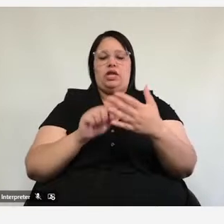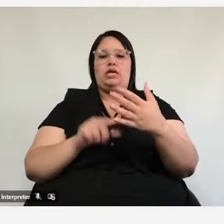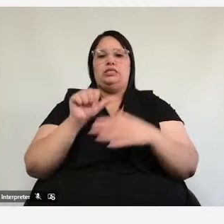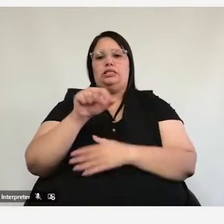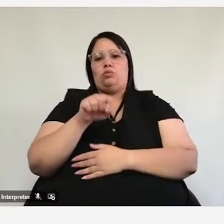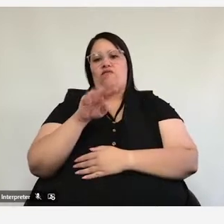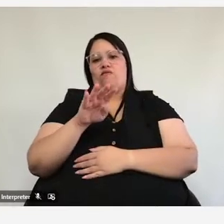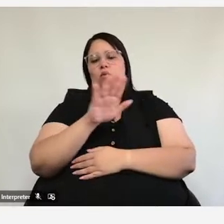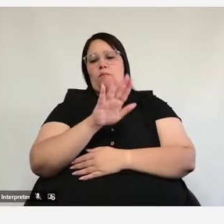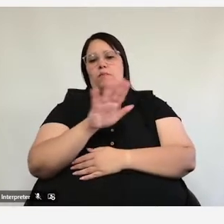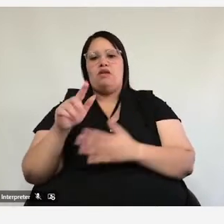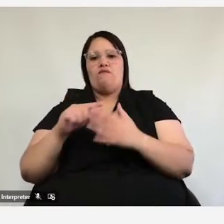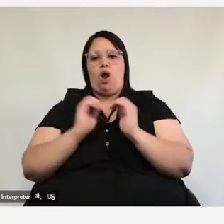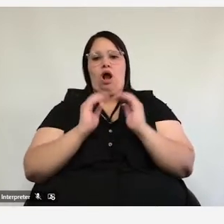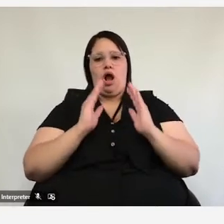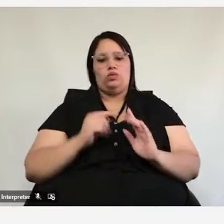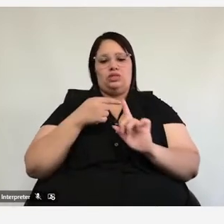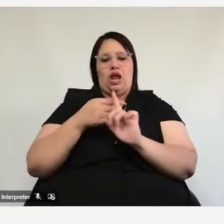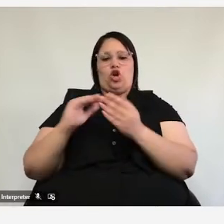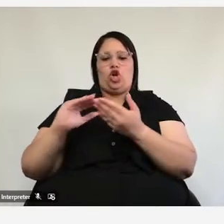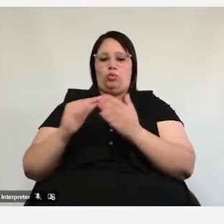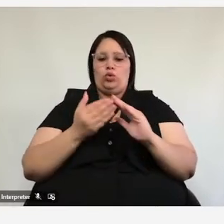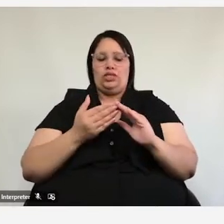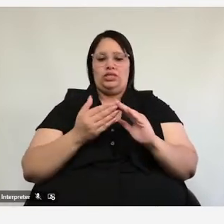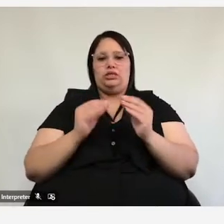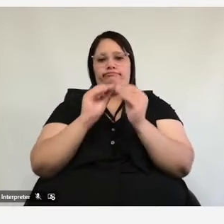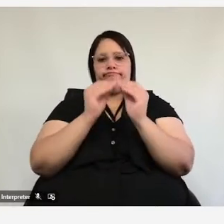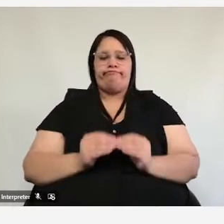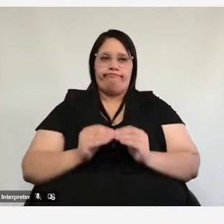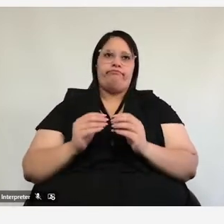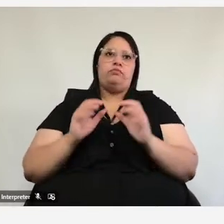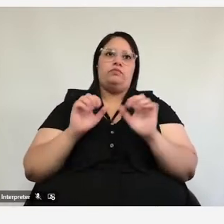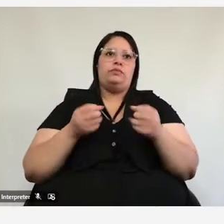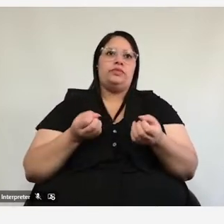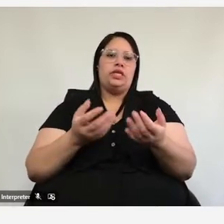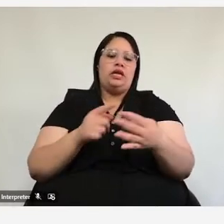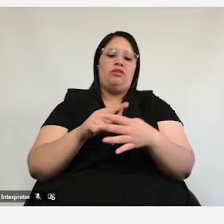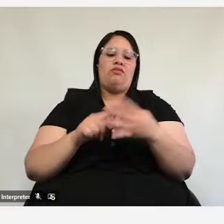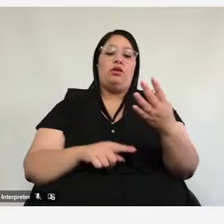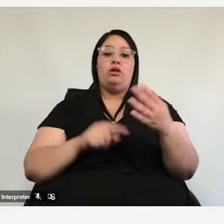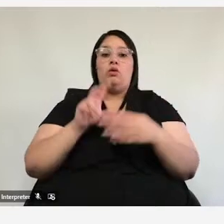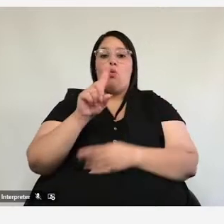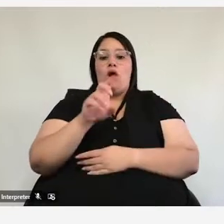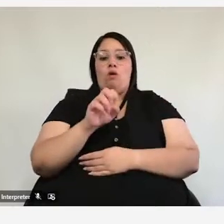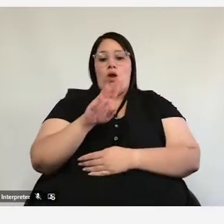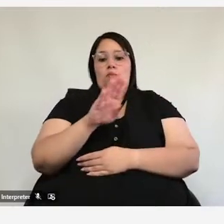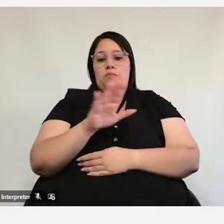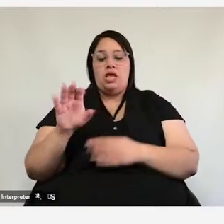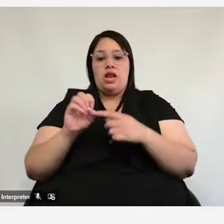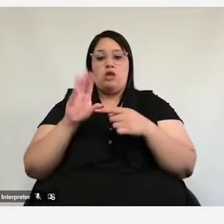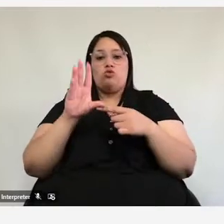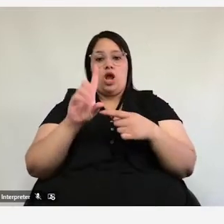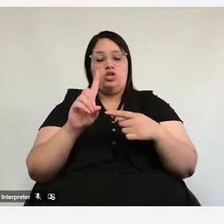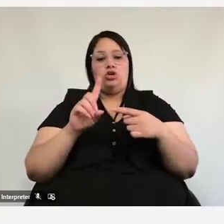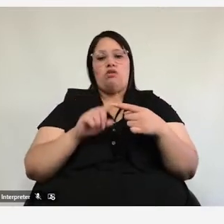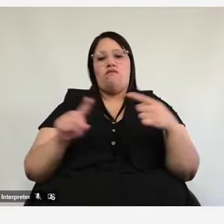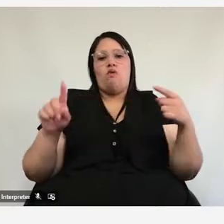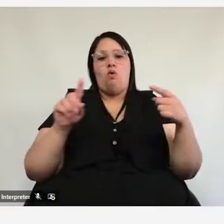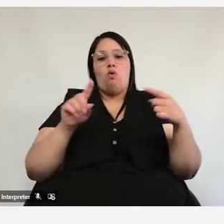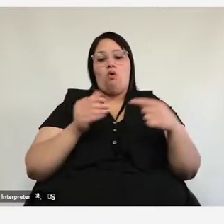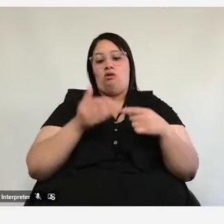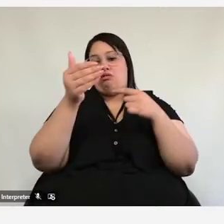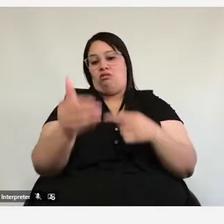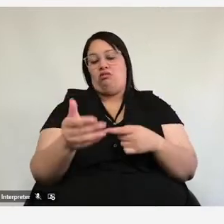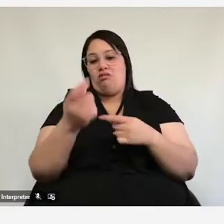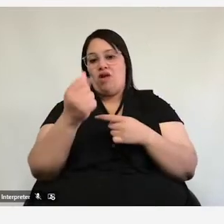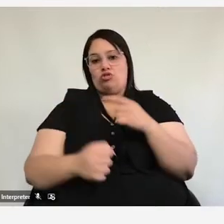billion rand for housing and community amenities. We will invest this 101 billion rand in education over the MTEF, of which we